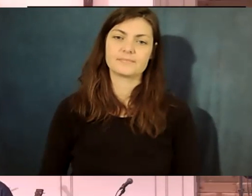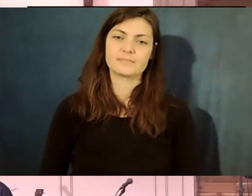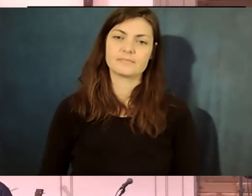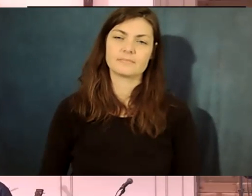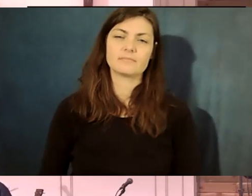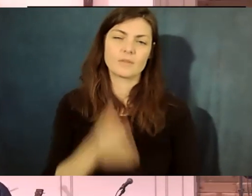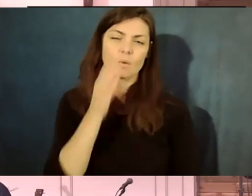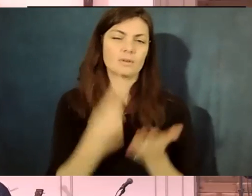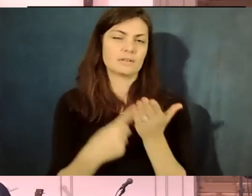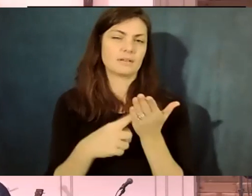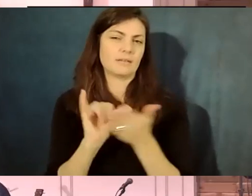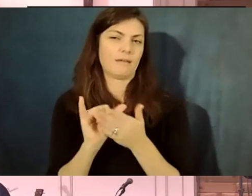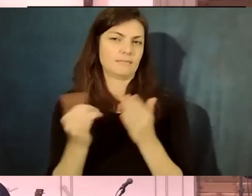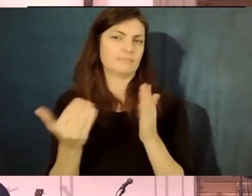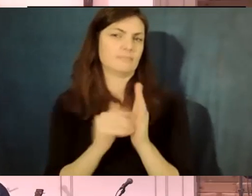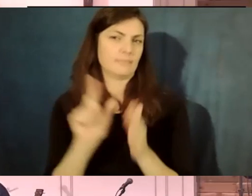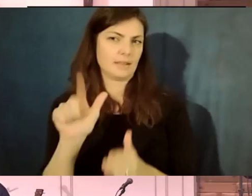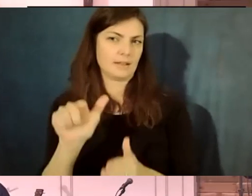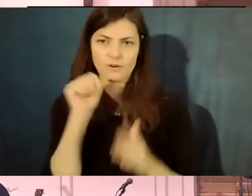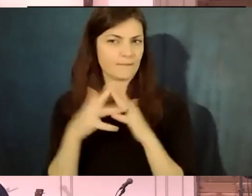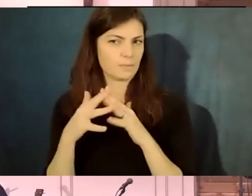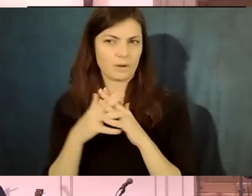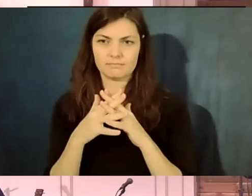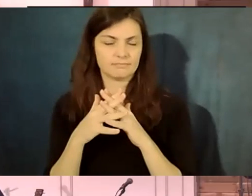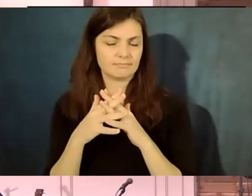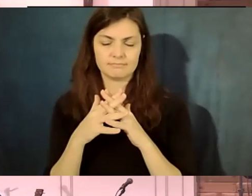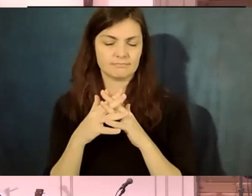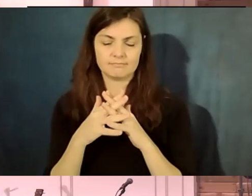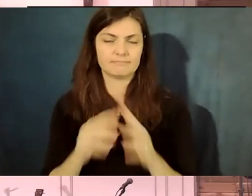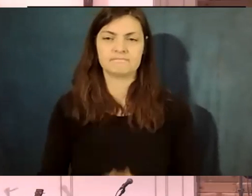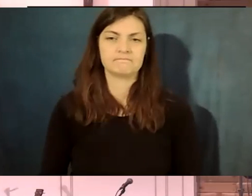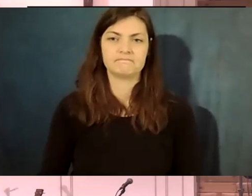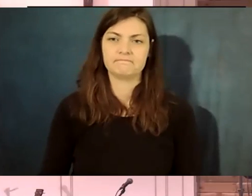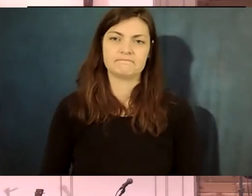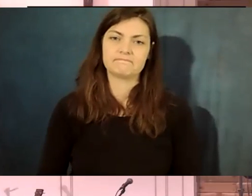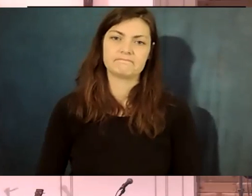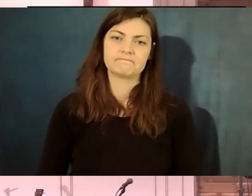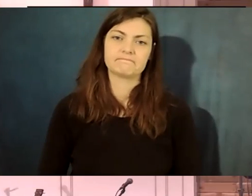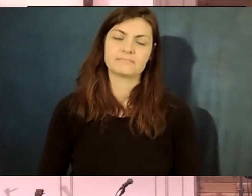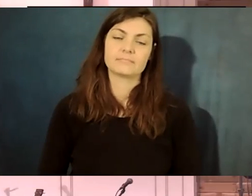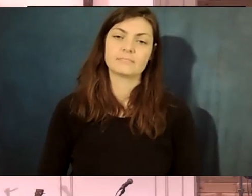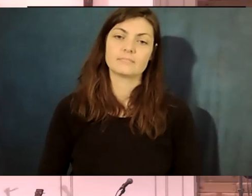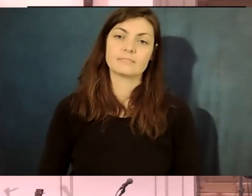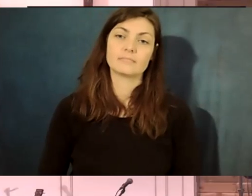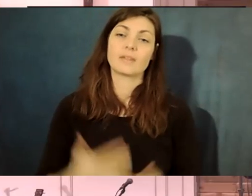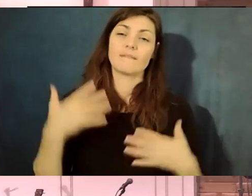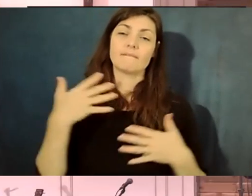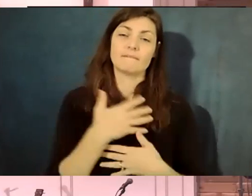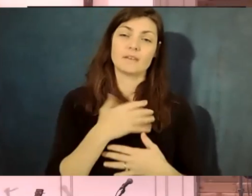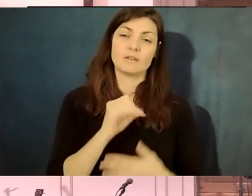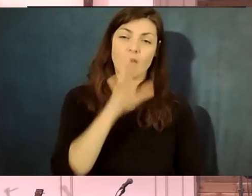We'll come back to that. Not football, to what it really means. The fear of